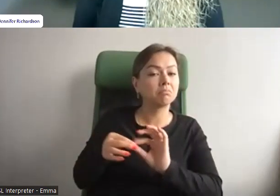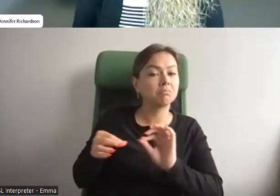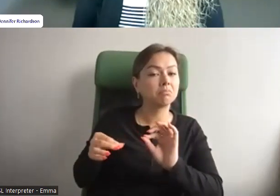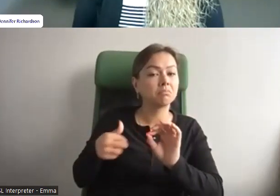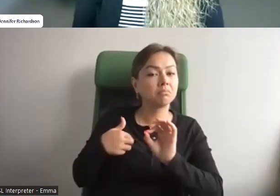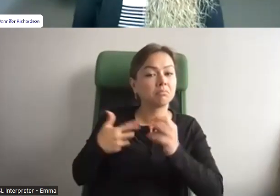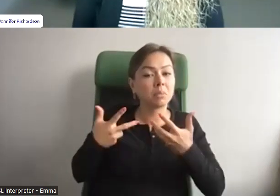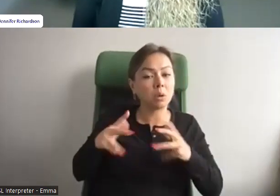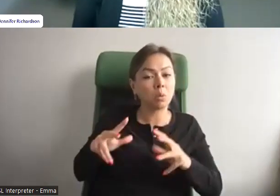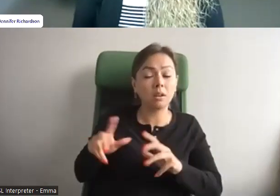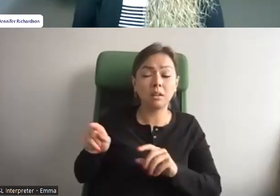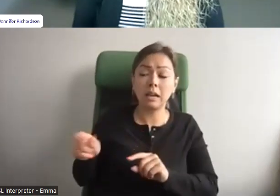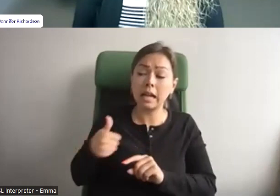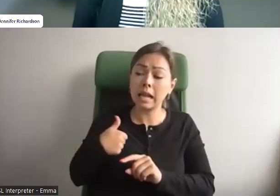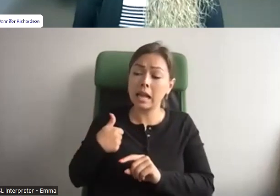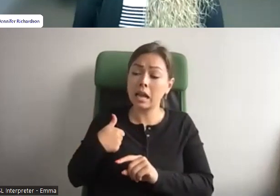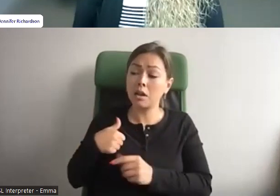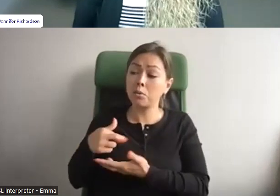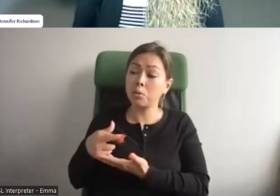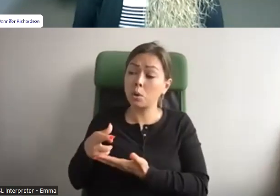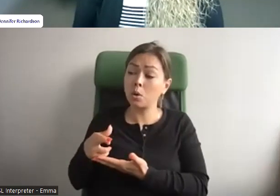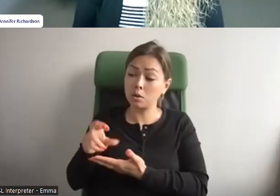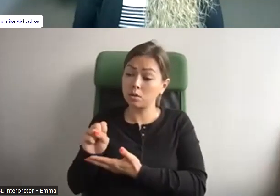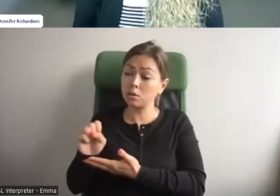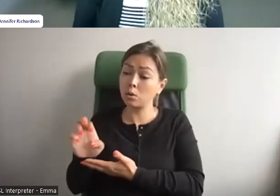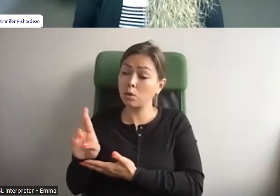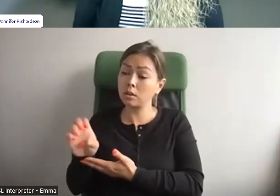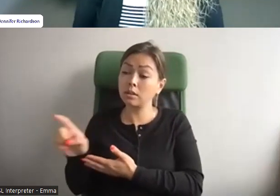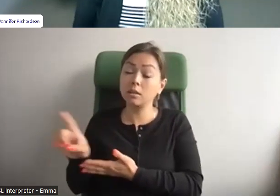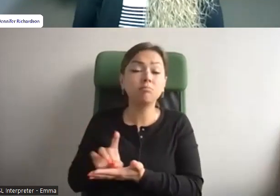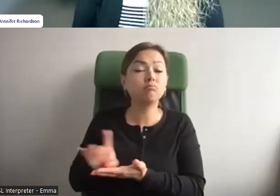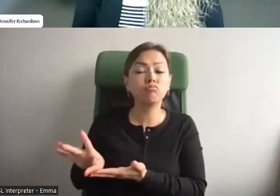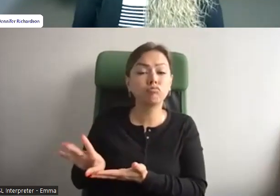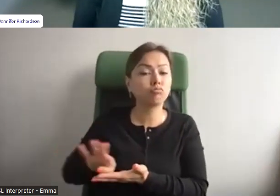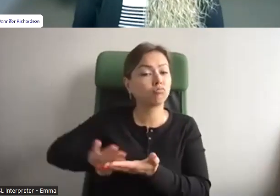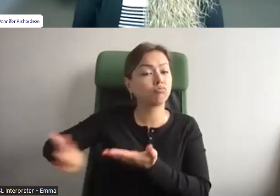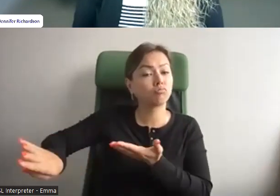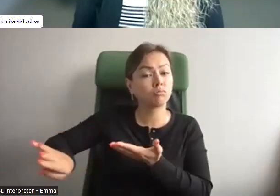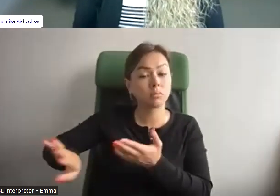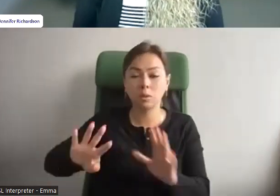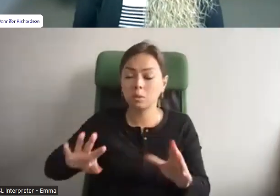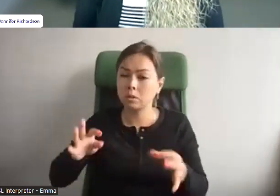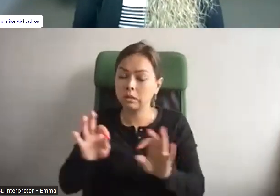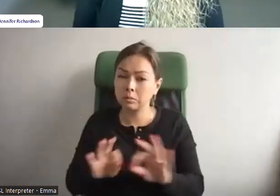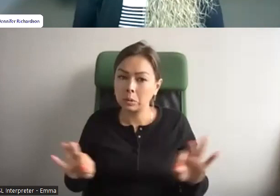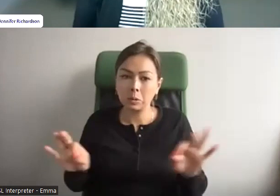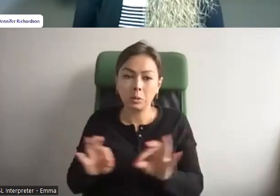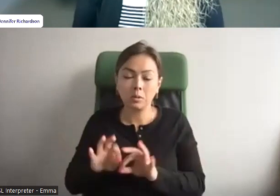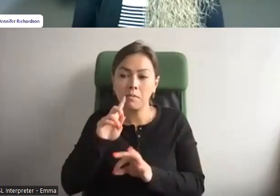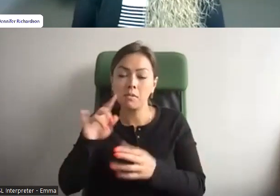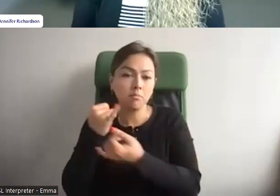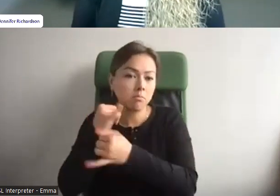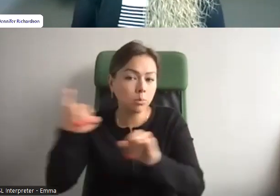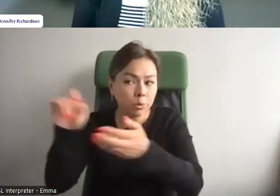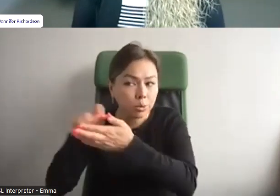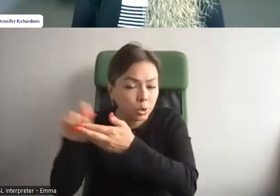sources, which has huge implications, certainly for informed opinions, given the work we do, for independent journalists.